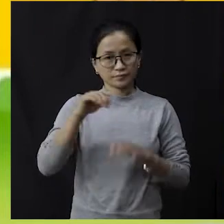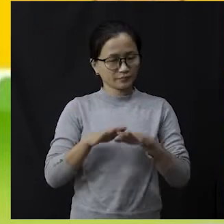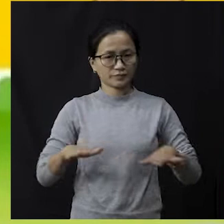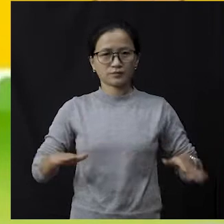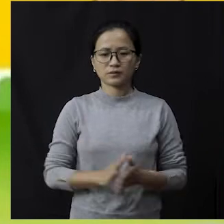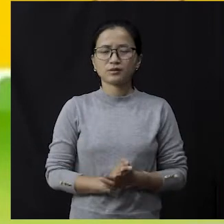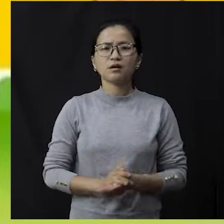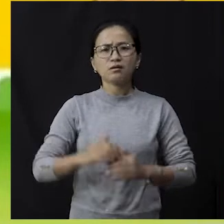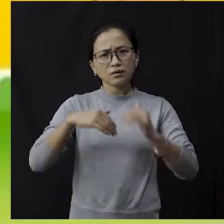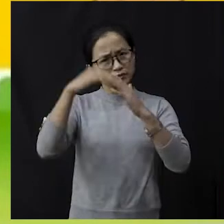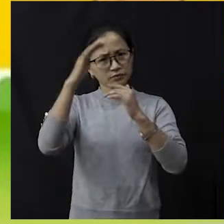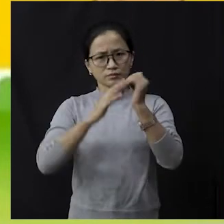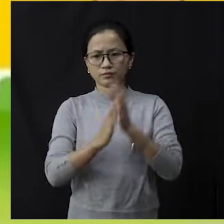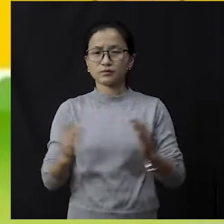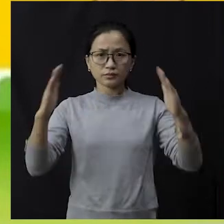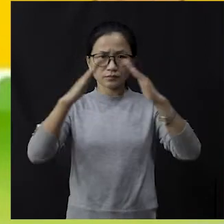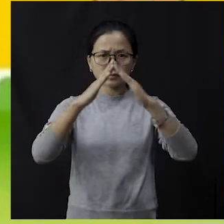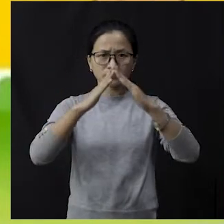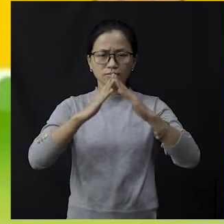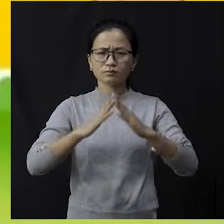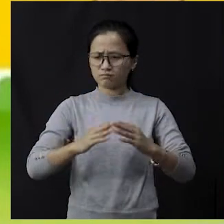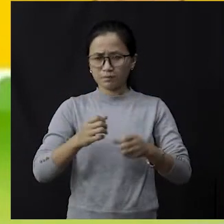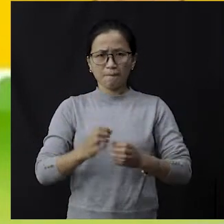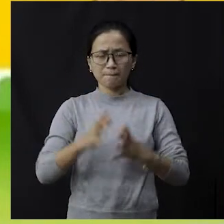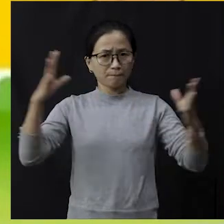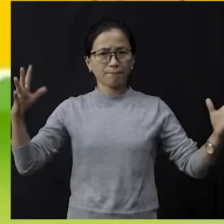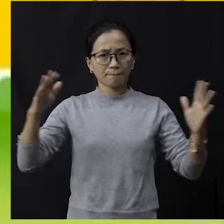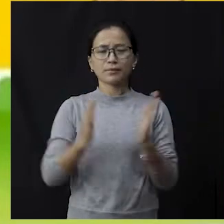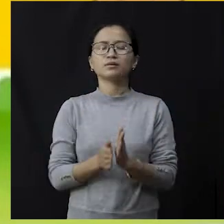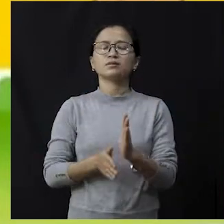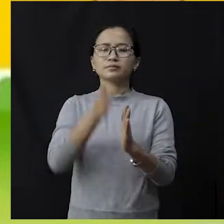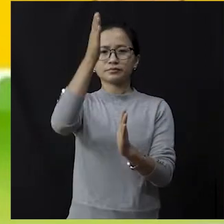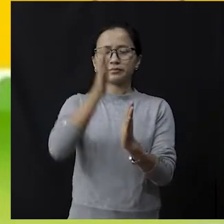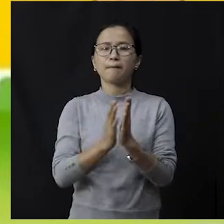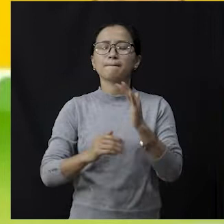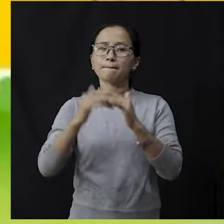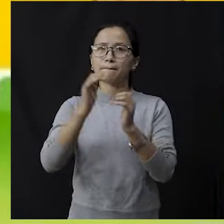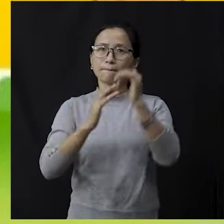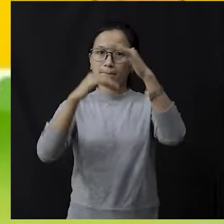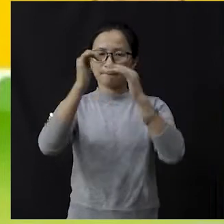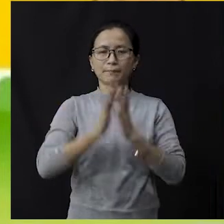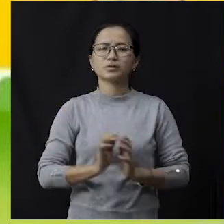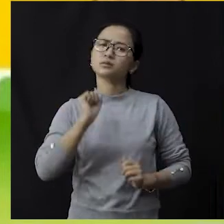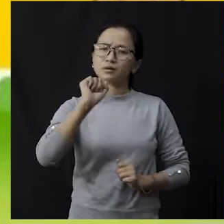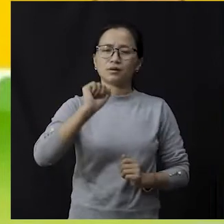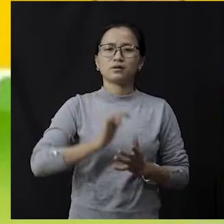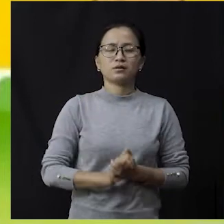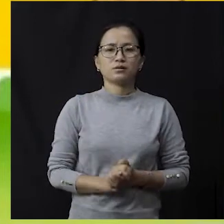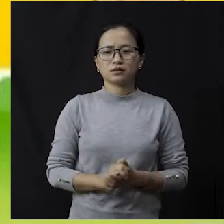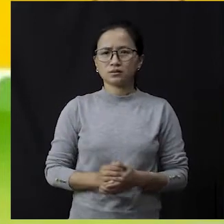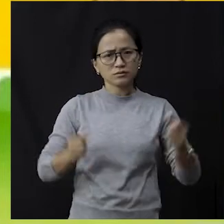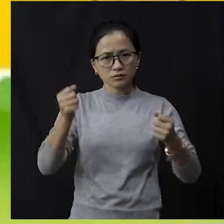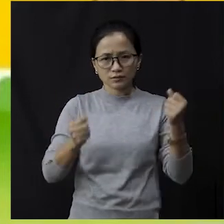Students, can you build a house, a big building by yourself? Yes or no? Or can